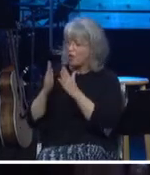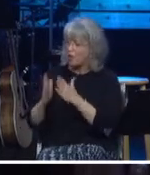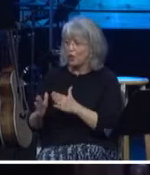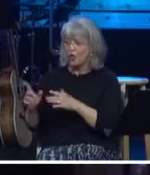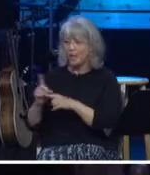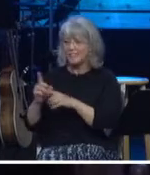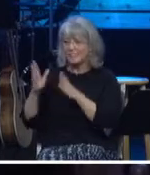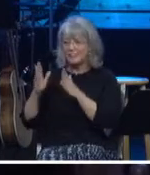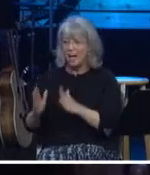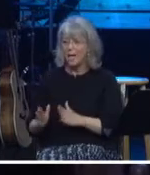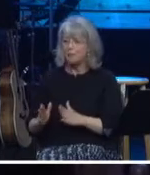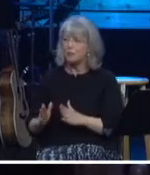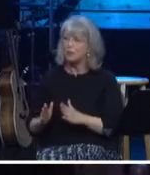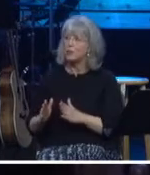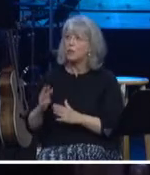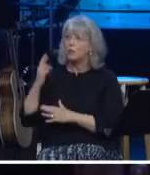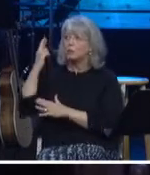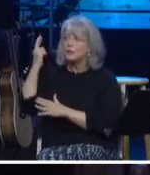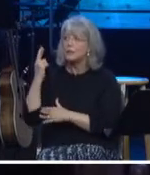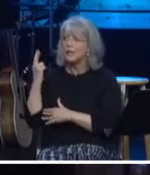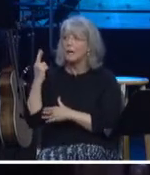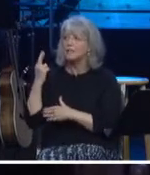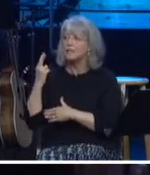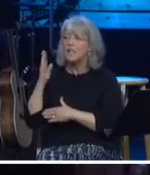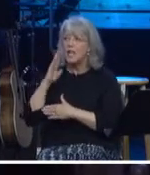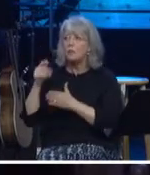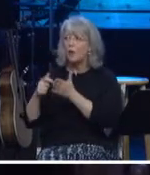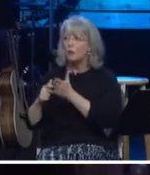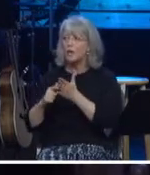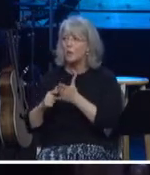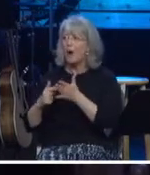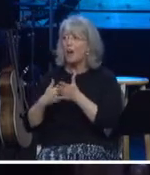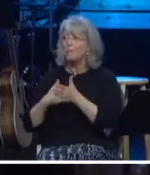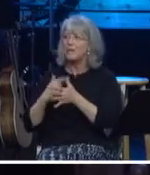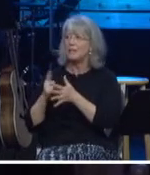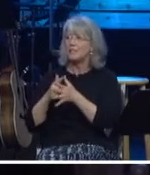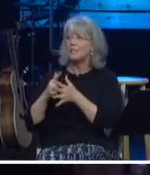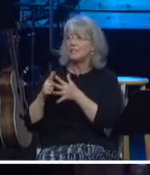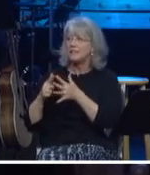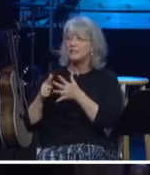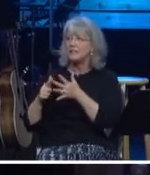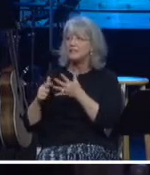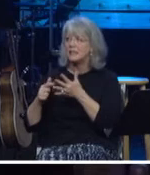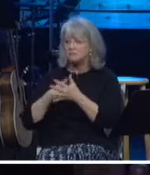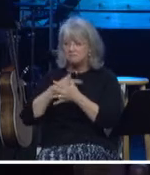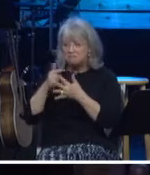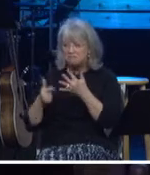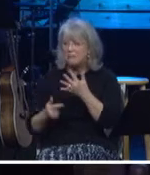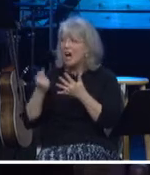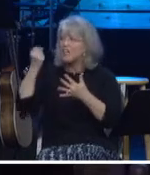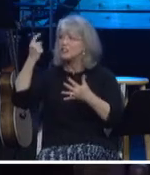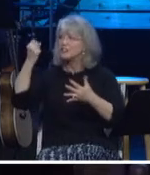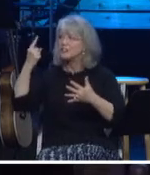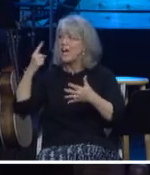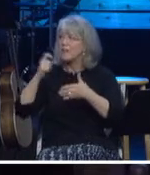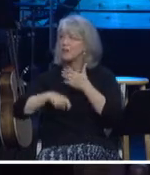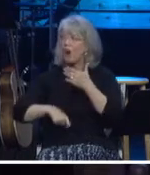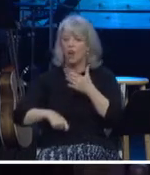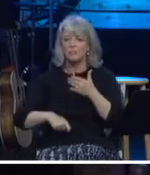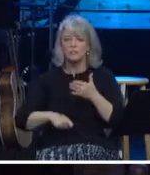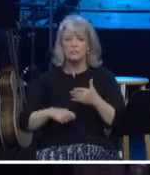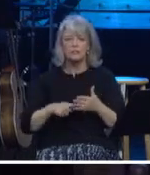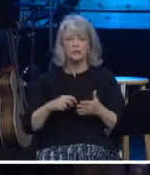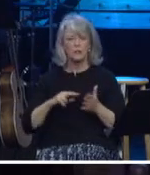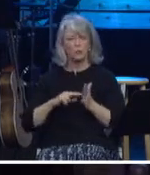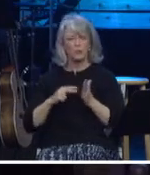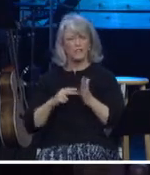come to him counting the cost, understanding the cost involved. Now, what's the cost? What's the